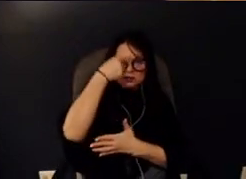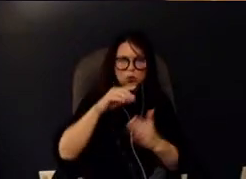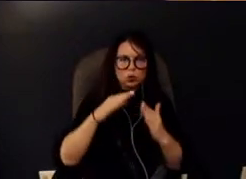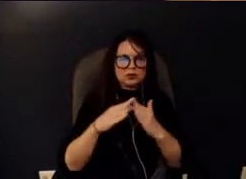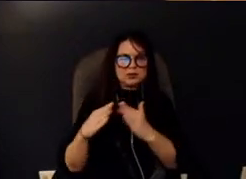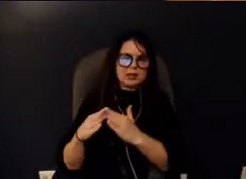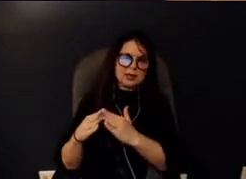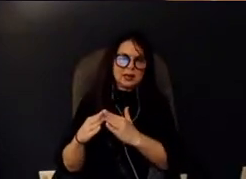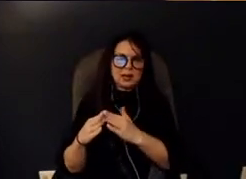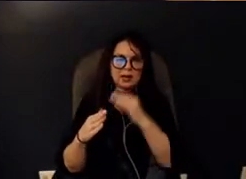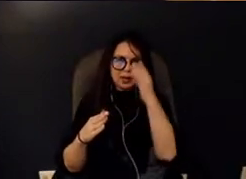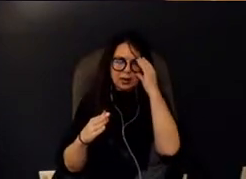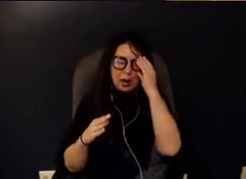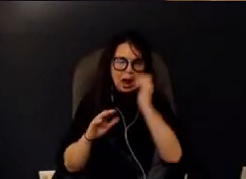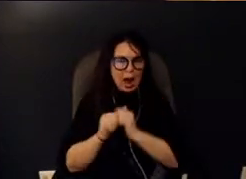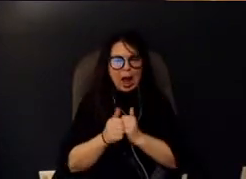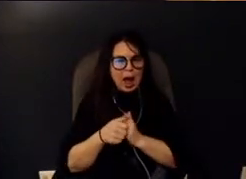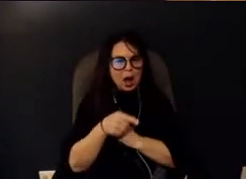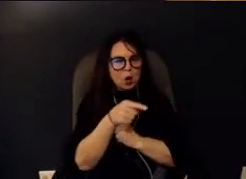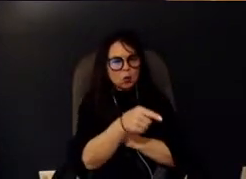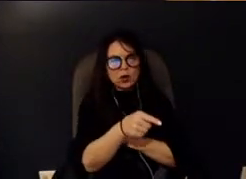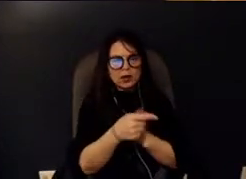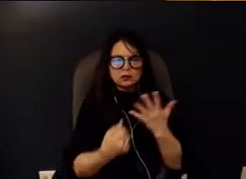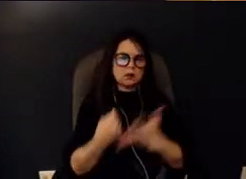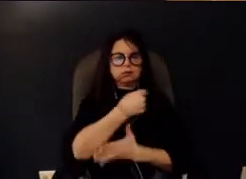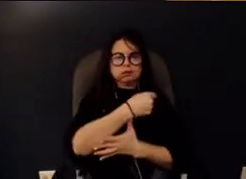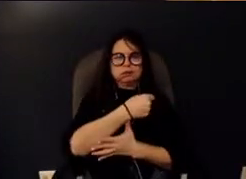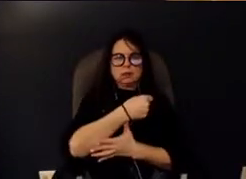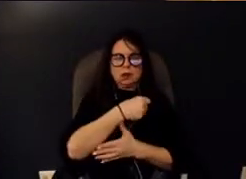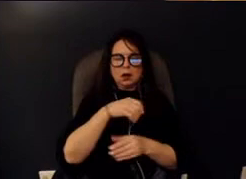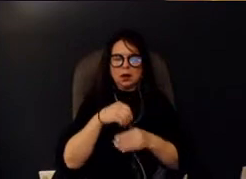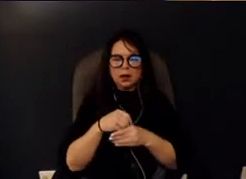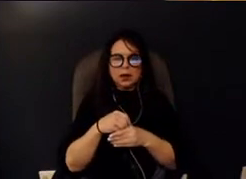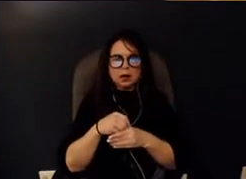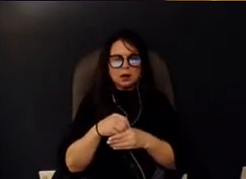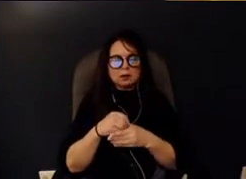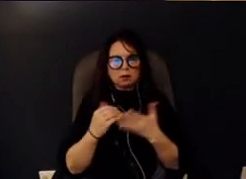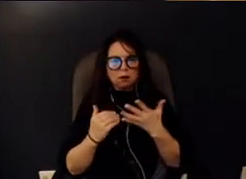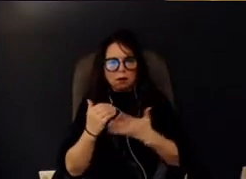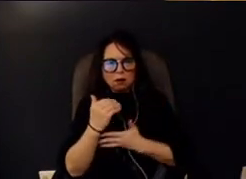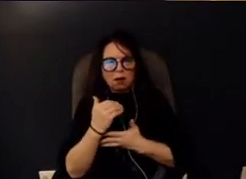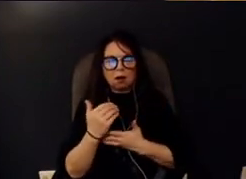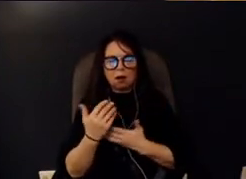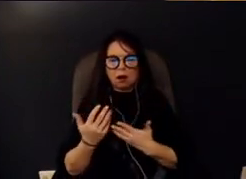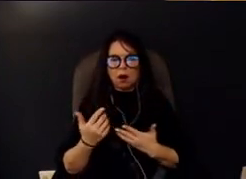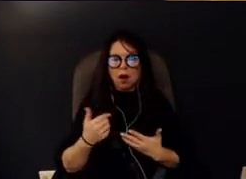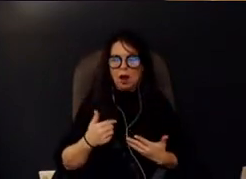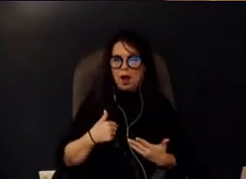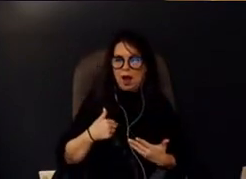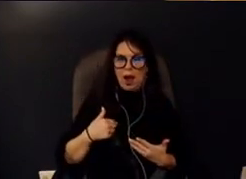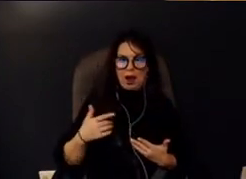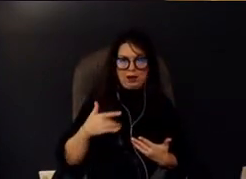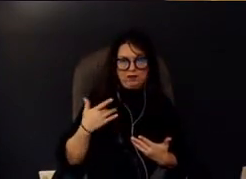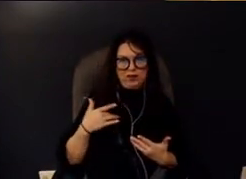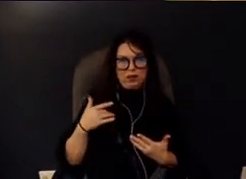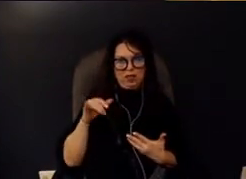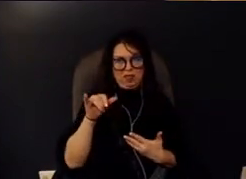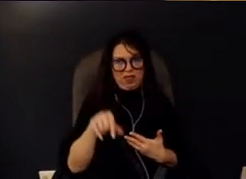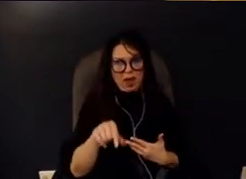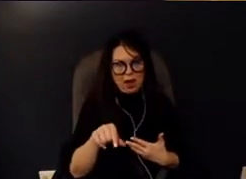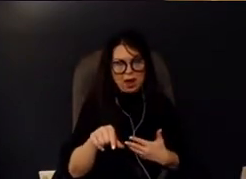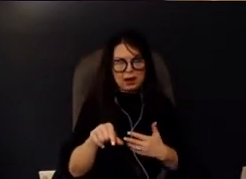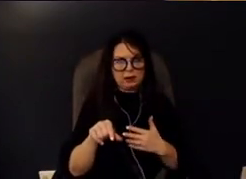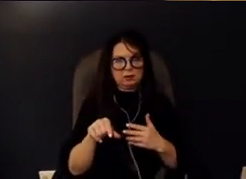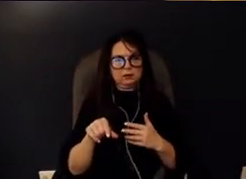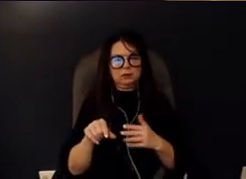priority compared to that work that frankly I feel is a lot more important, and